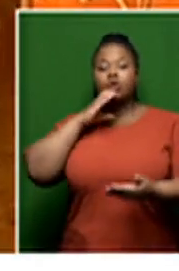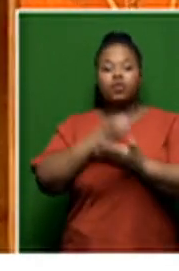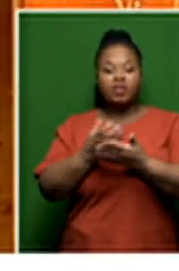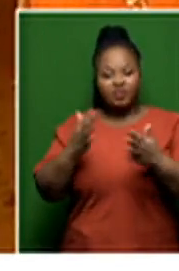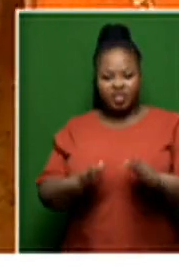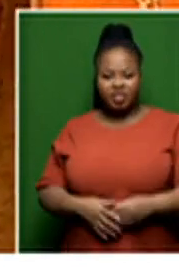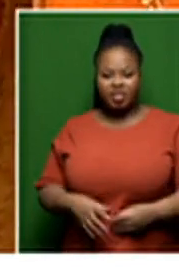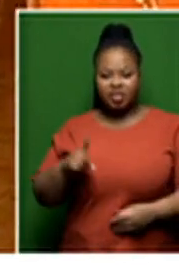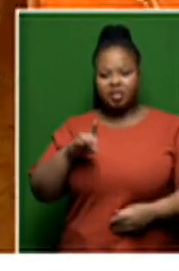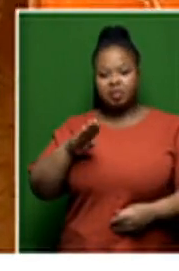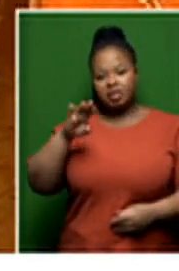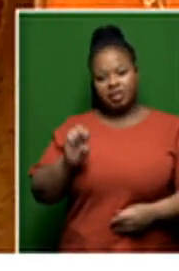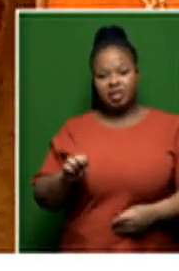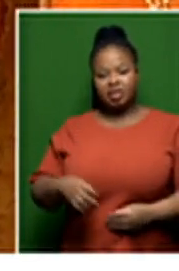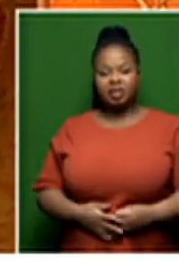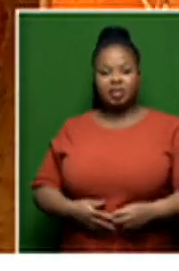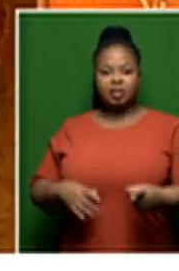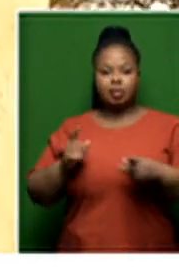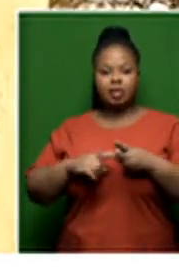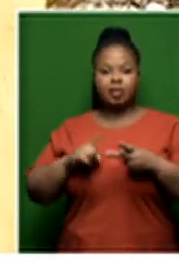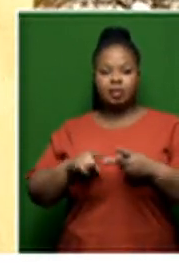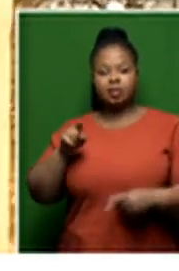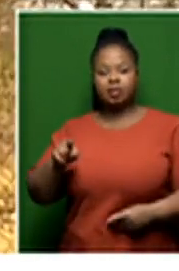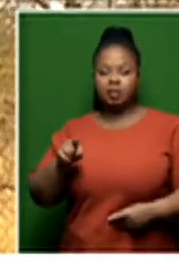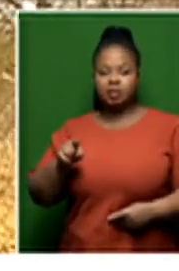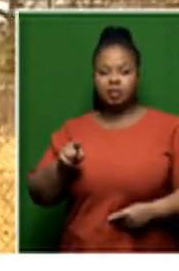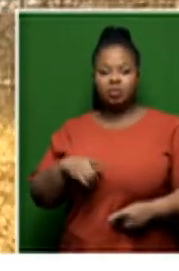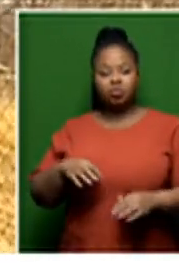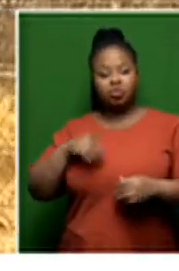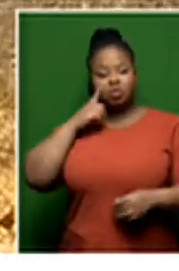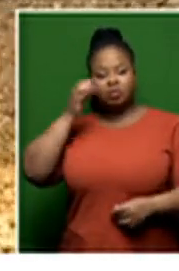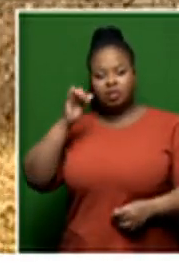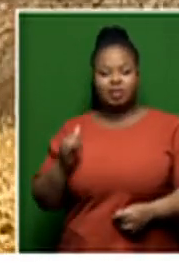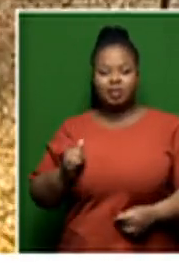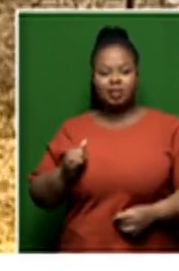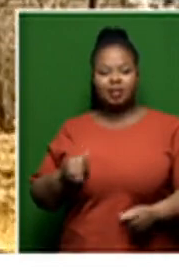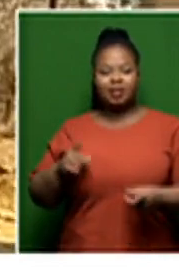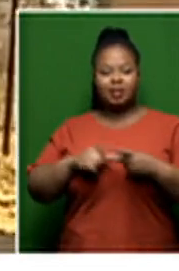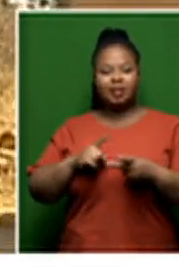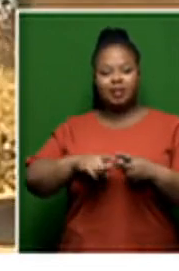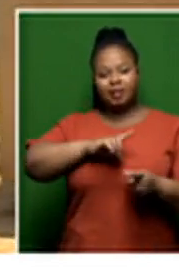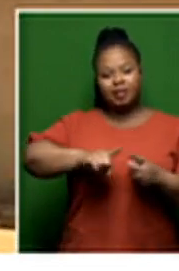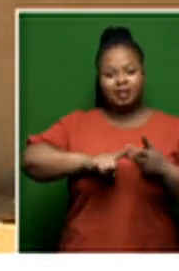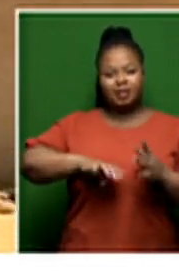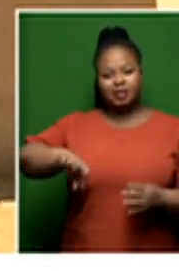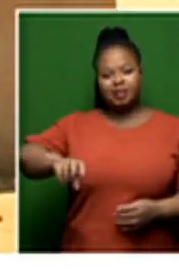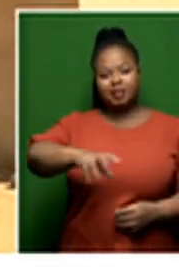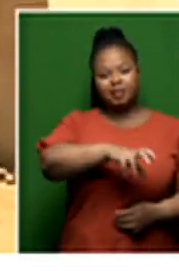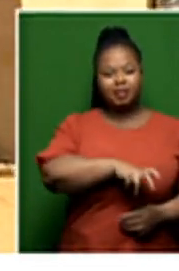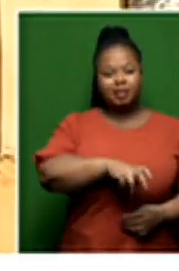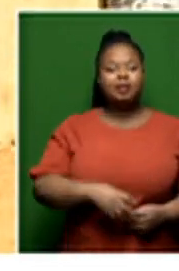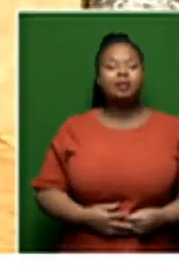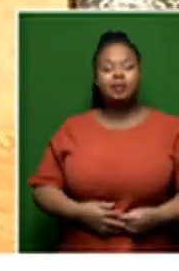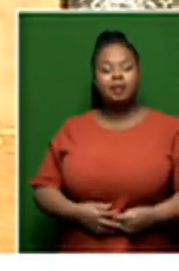In fact, DBE sent out teams to provinces to verify that the information that was given to it by provinces was indeed true and